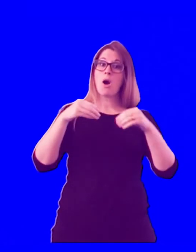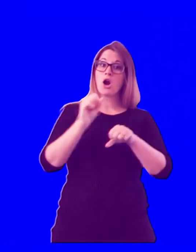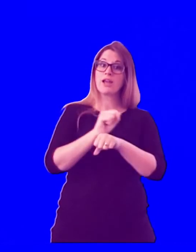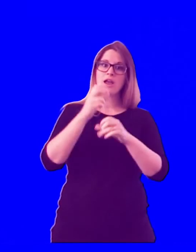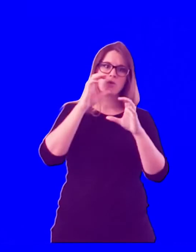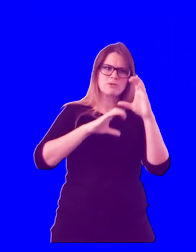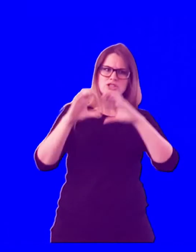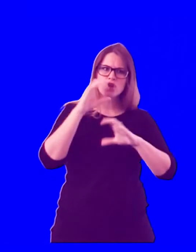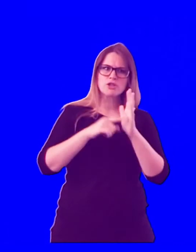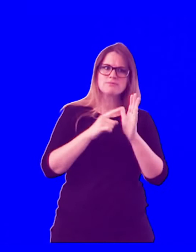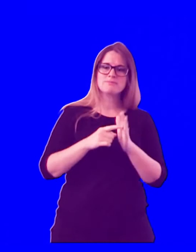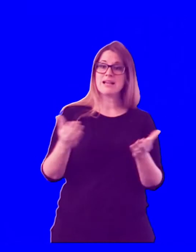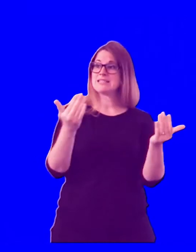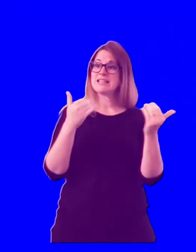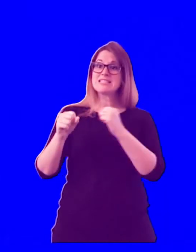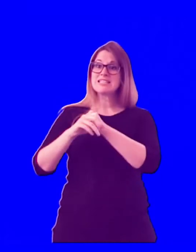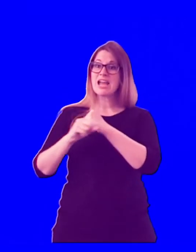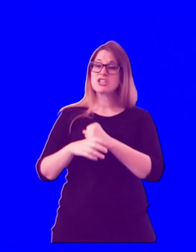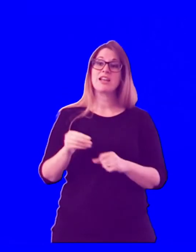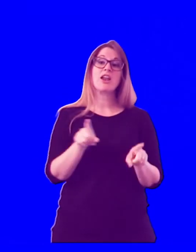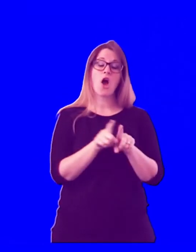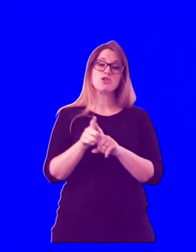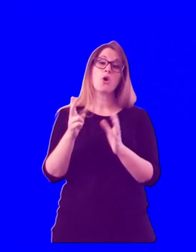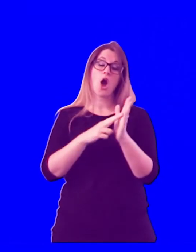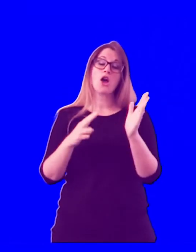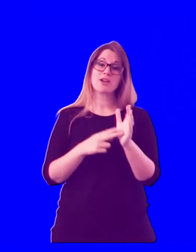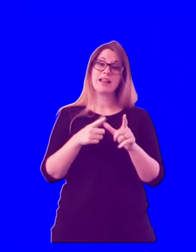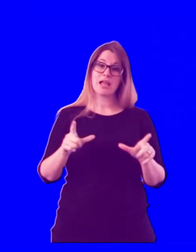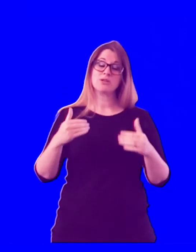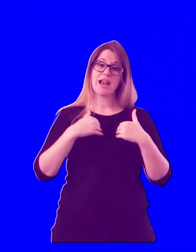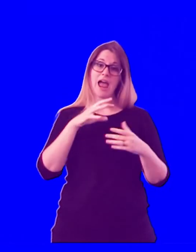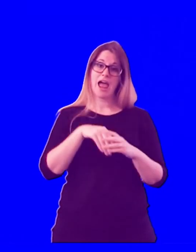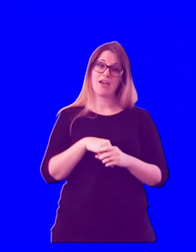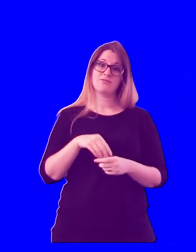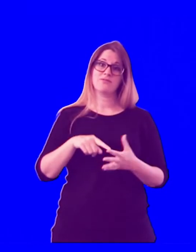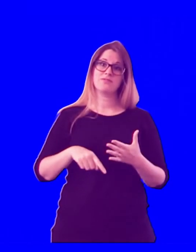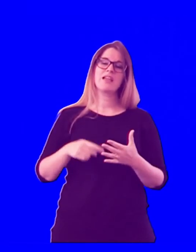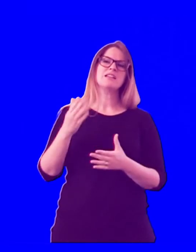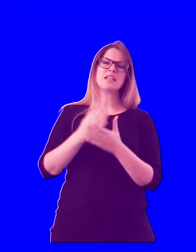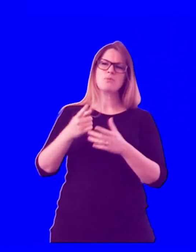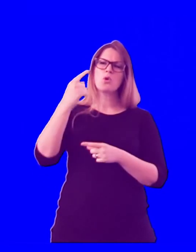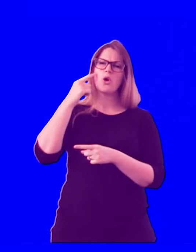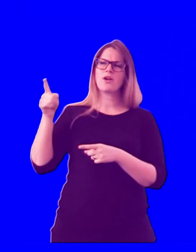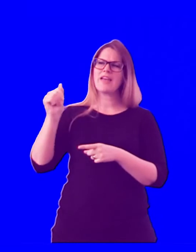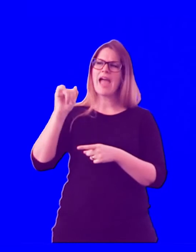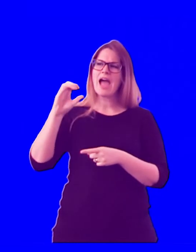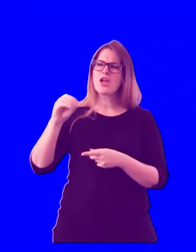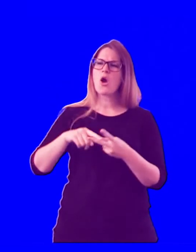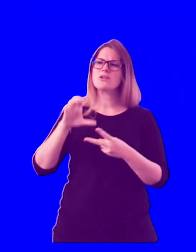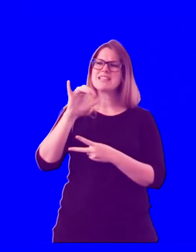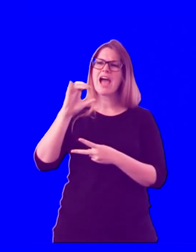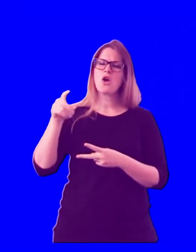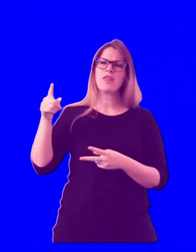research, solicitation, and even contract language. These were some of the points we were hearing from some of the AIOs and CIOs that